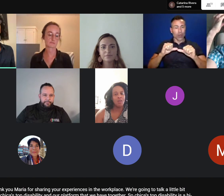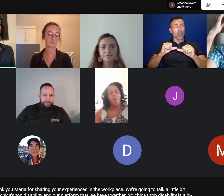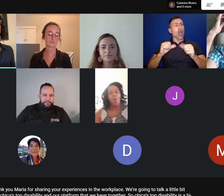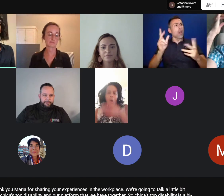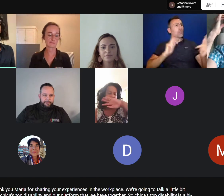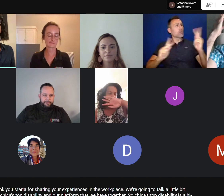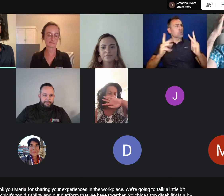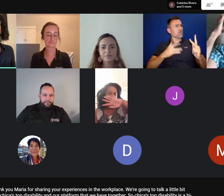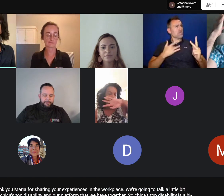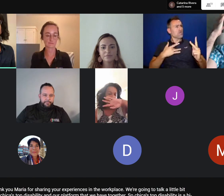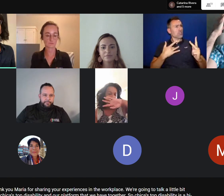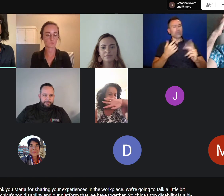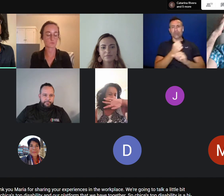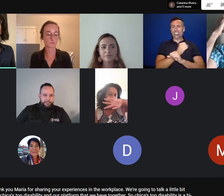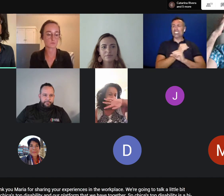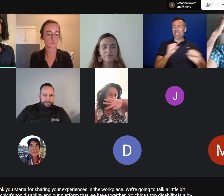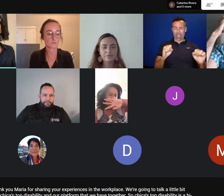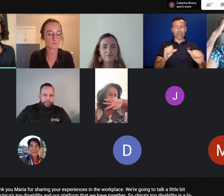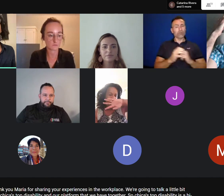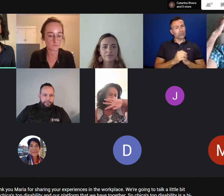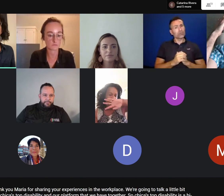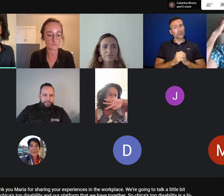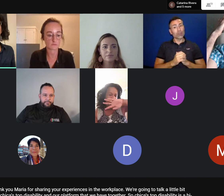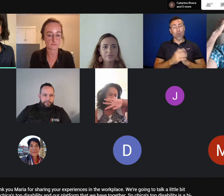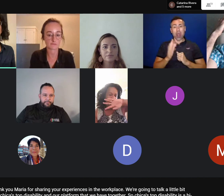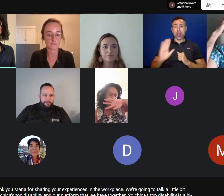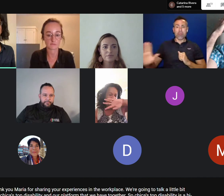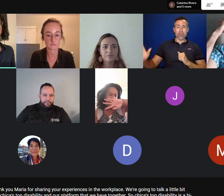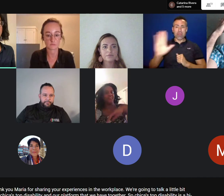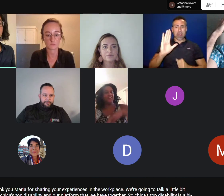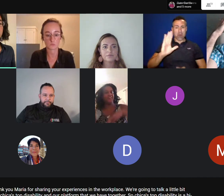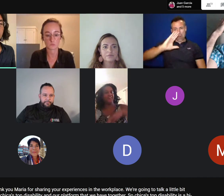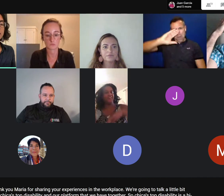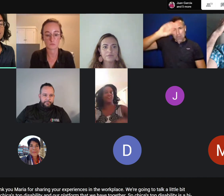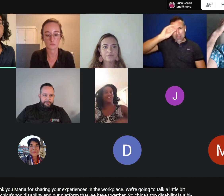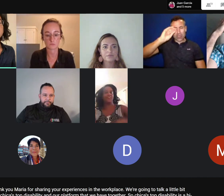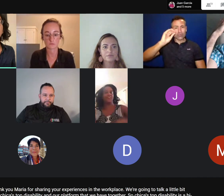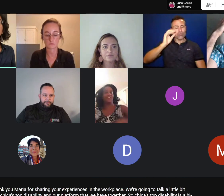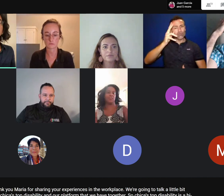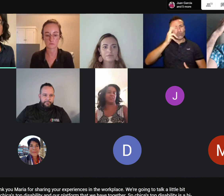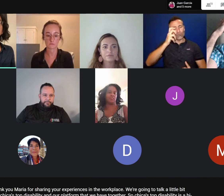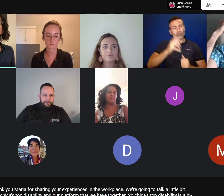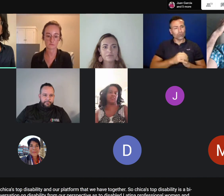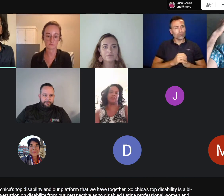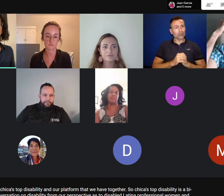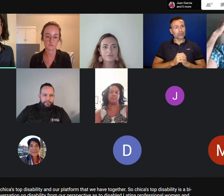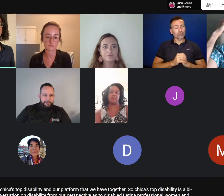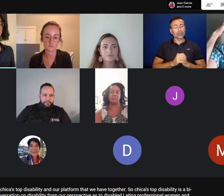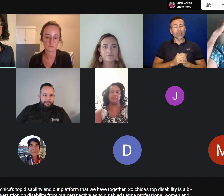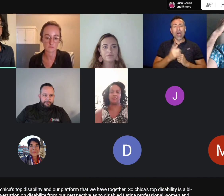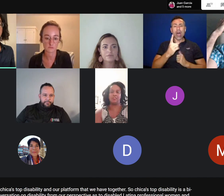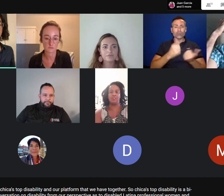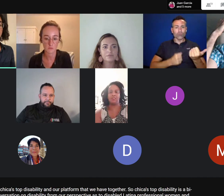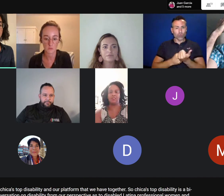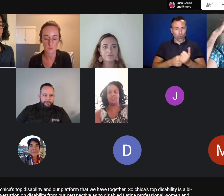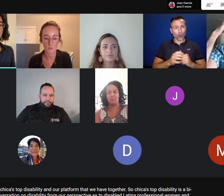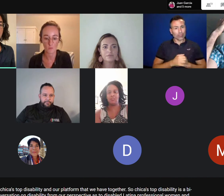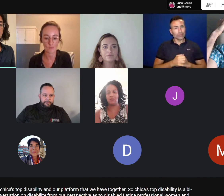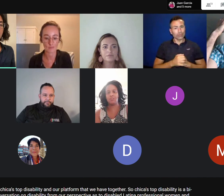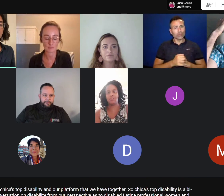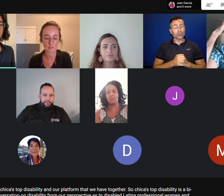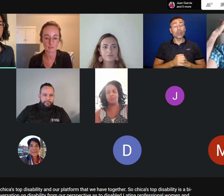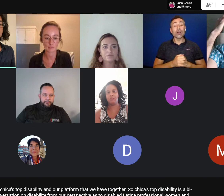can feel seen and heard and validated. Some of the topics that we have